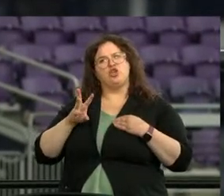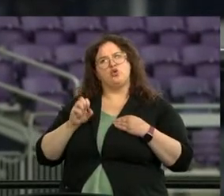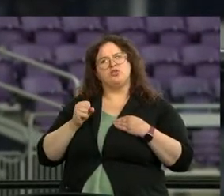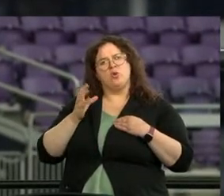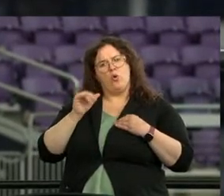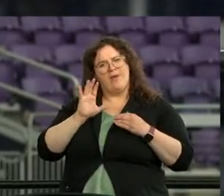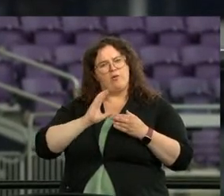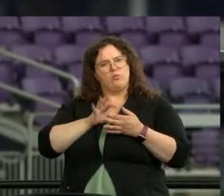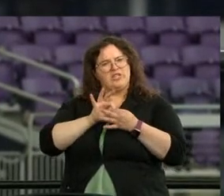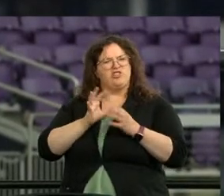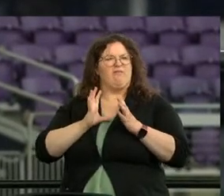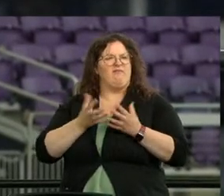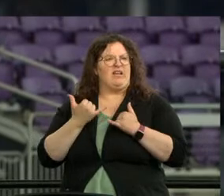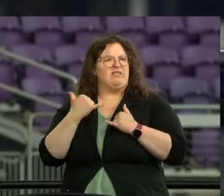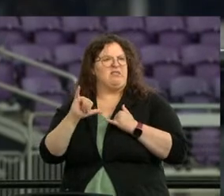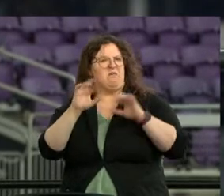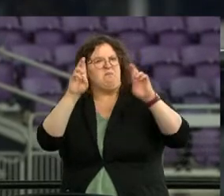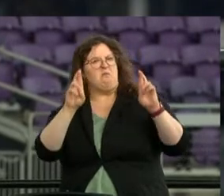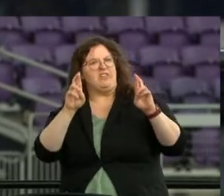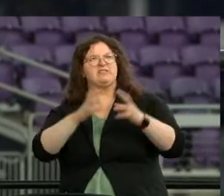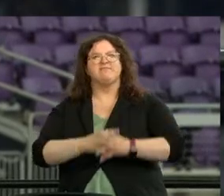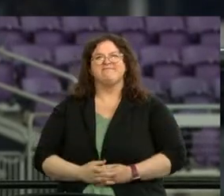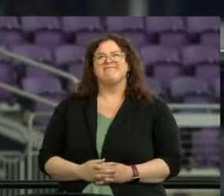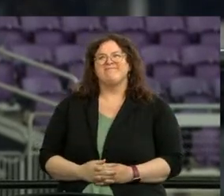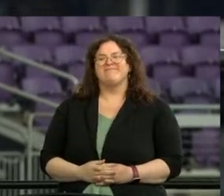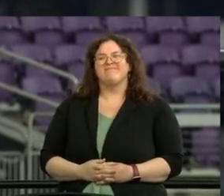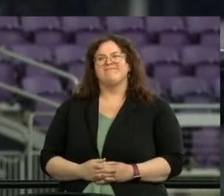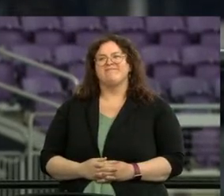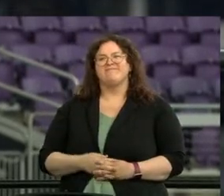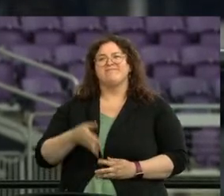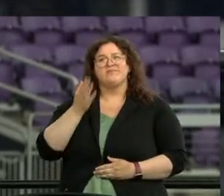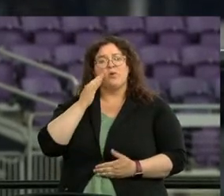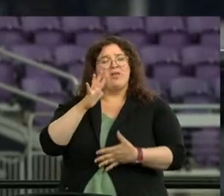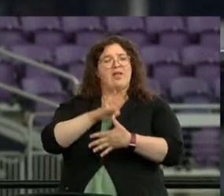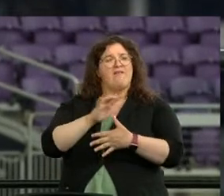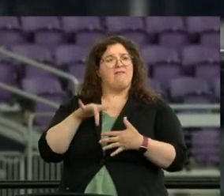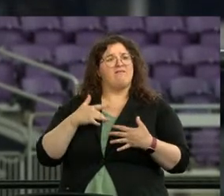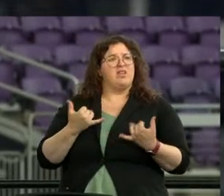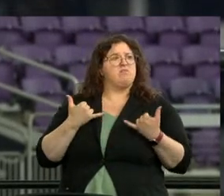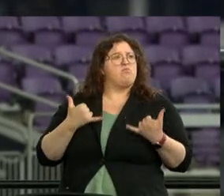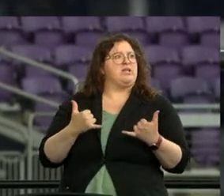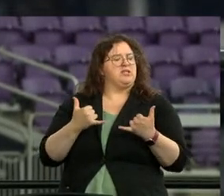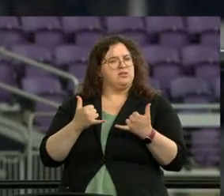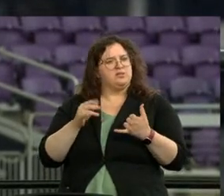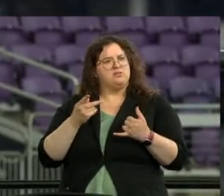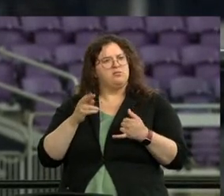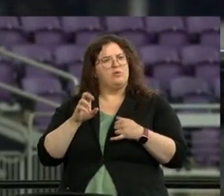our relationship. Know that these powers of being present with the people around you